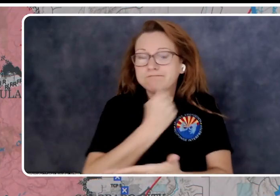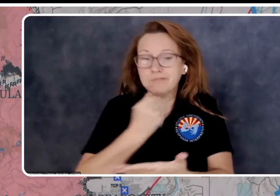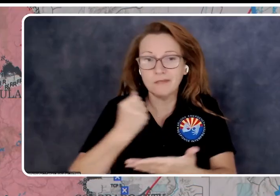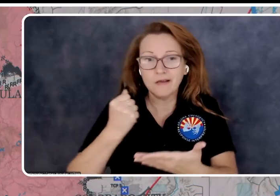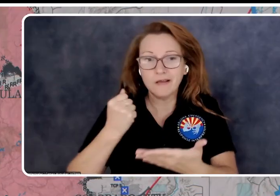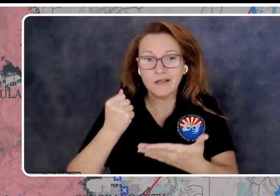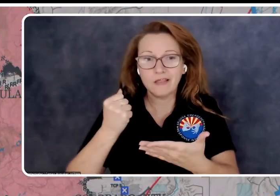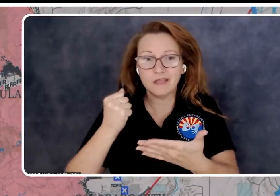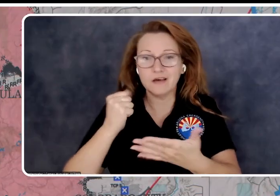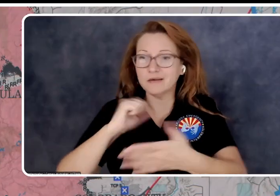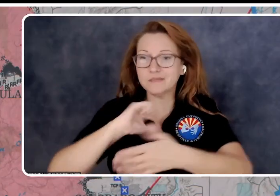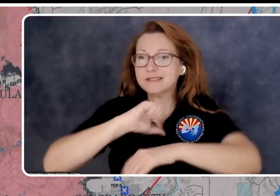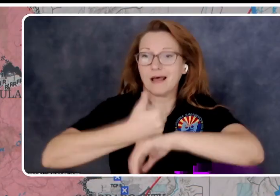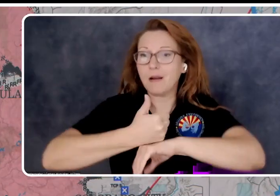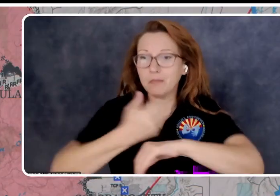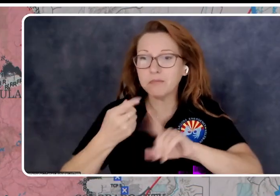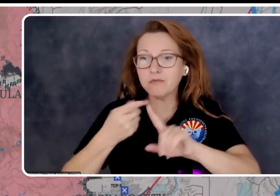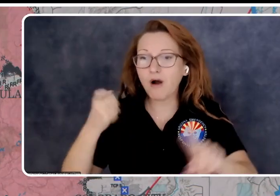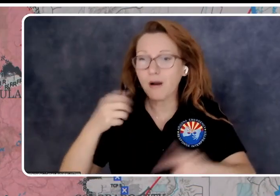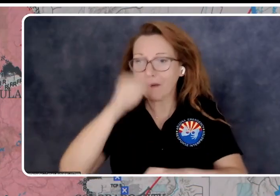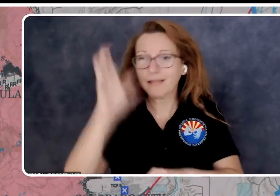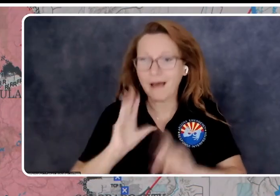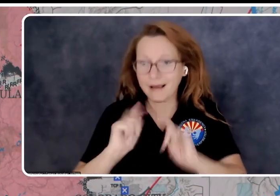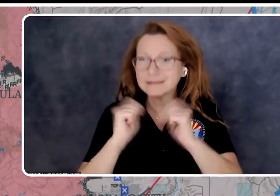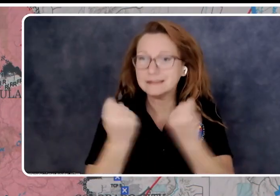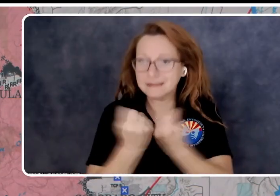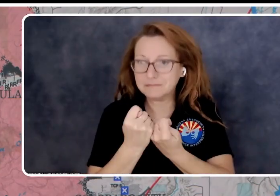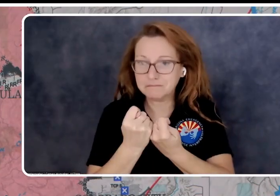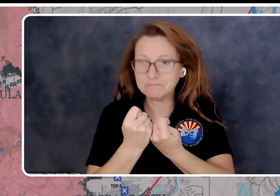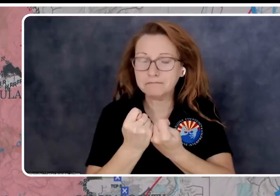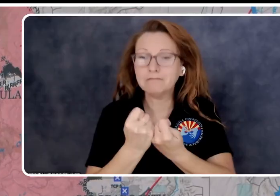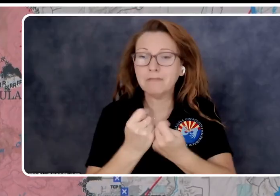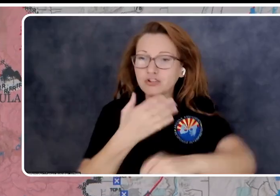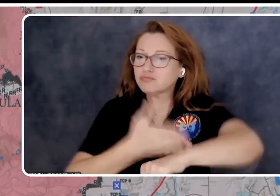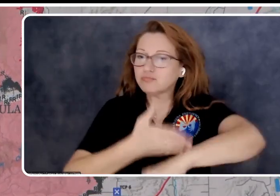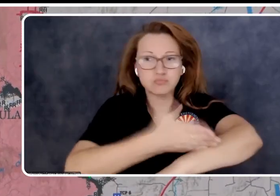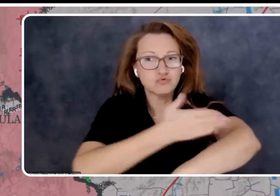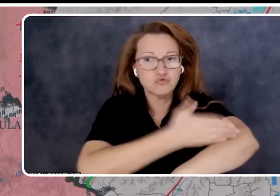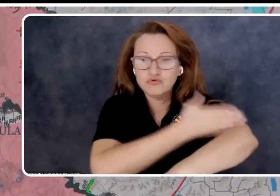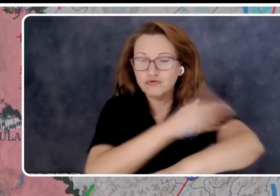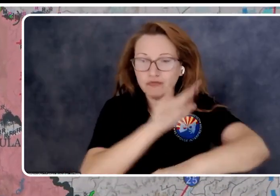control features there and continue to improve that. Moving up to the north,